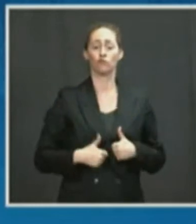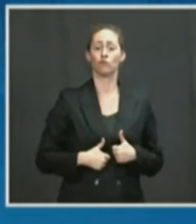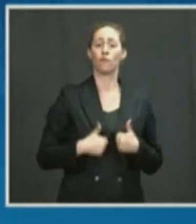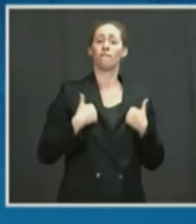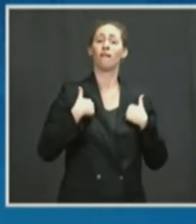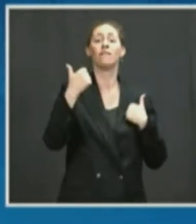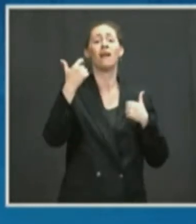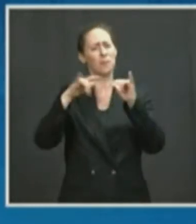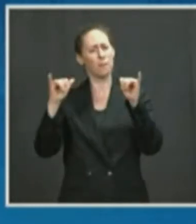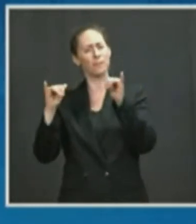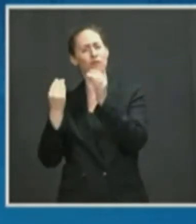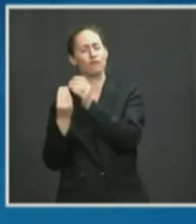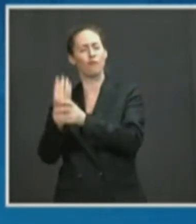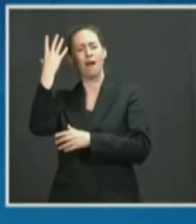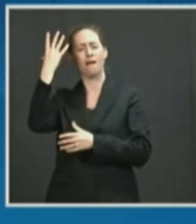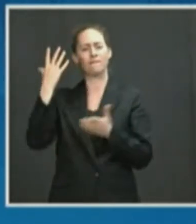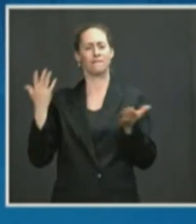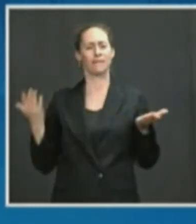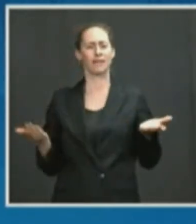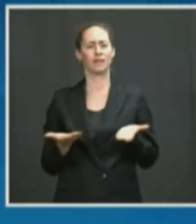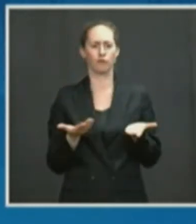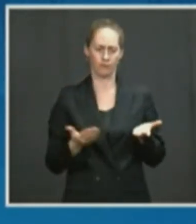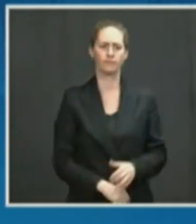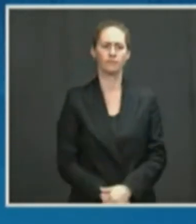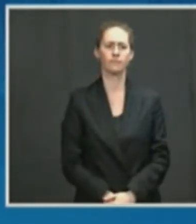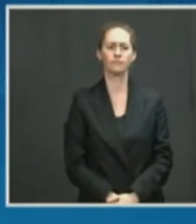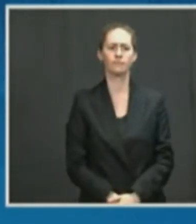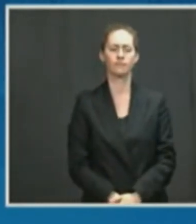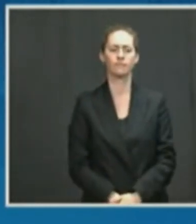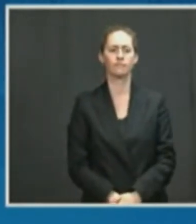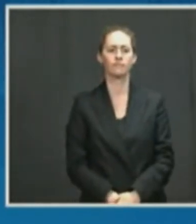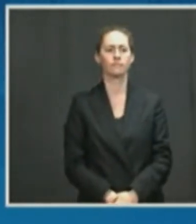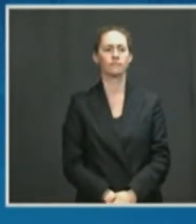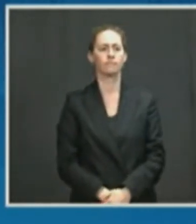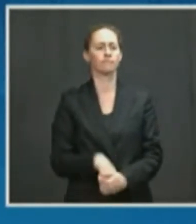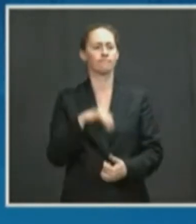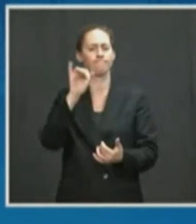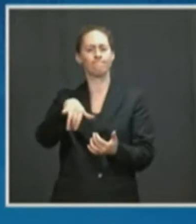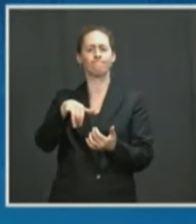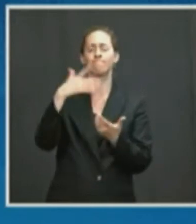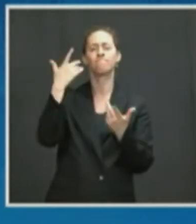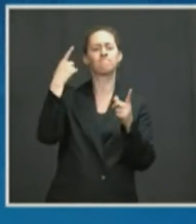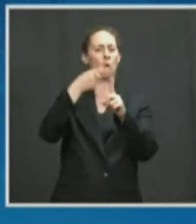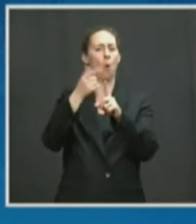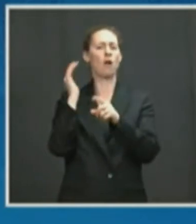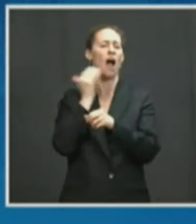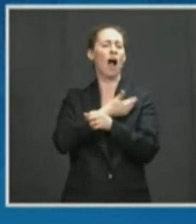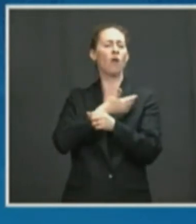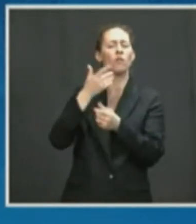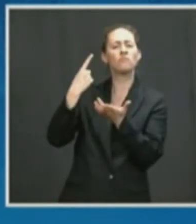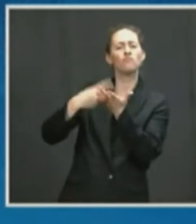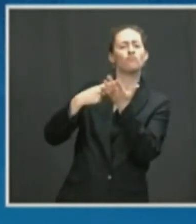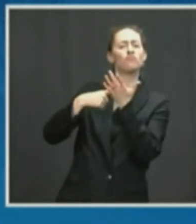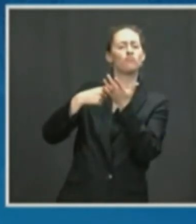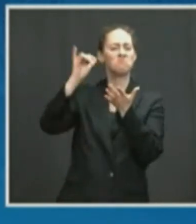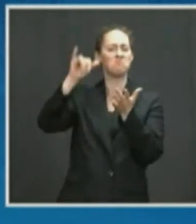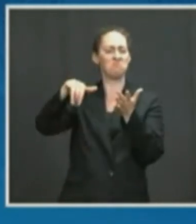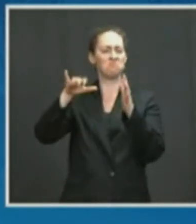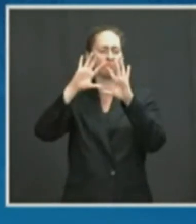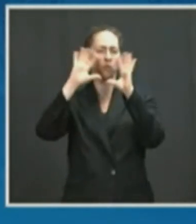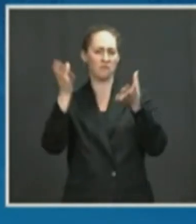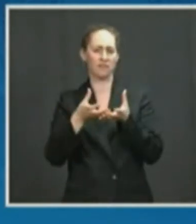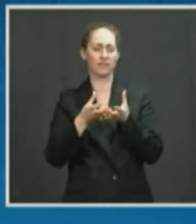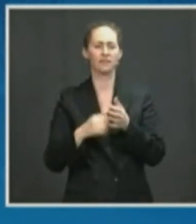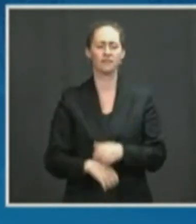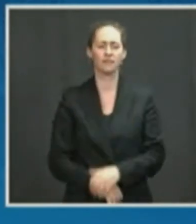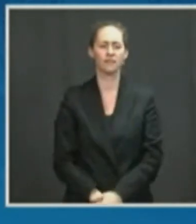was fundamentally the spirit behind the conversation that we had. And as I mentioned, Mr. President,